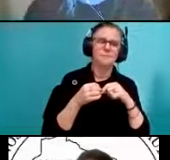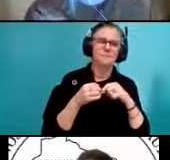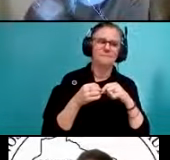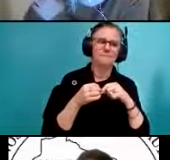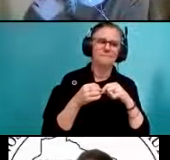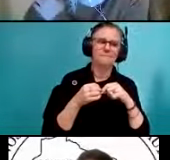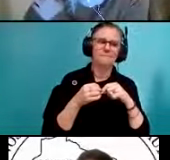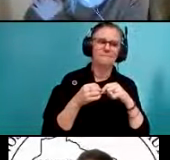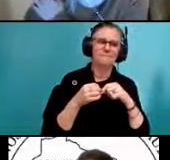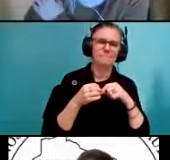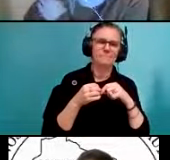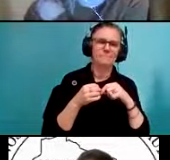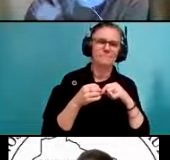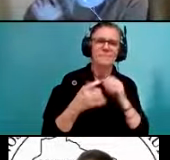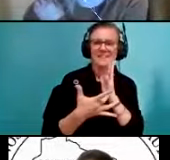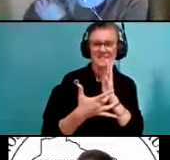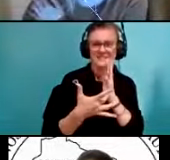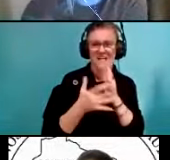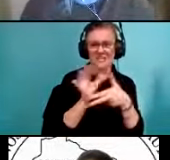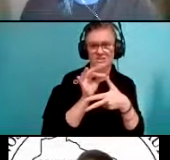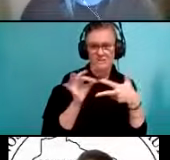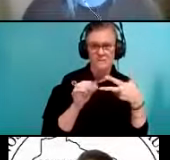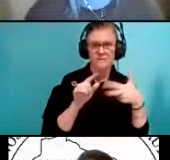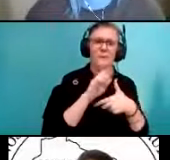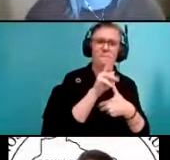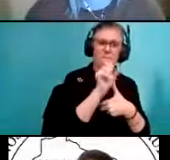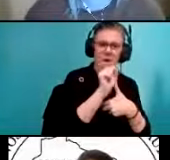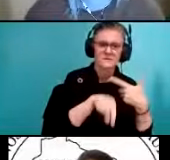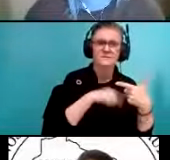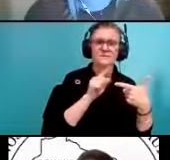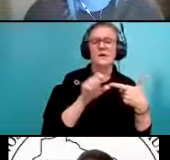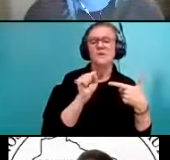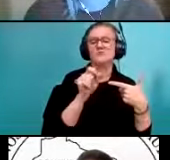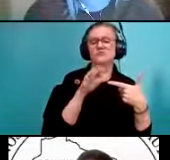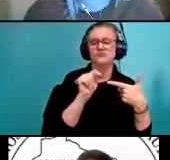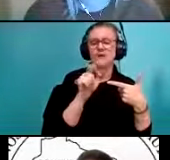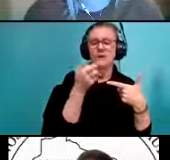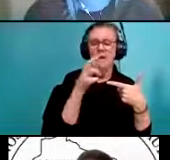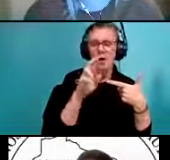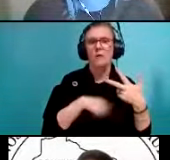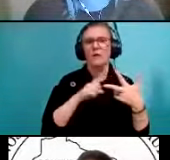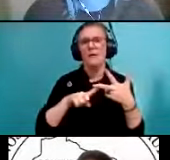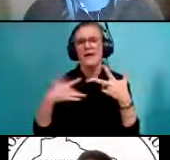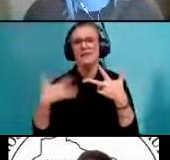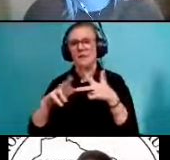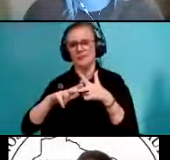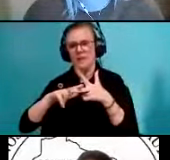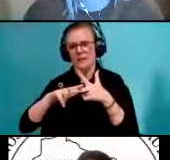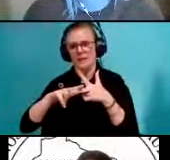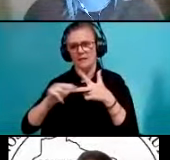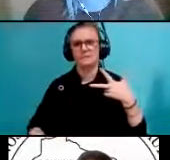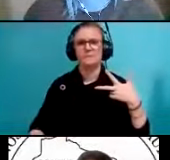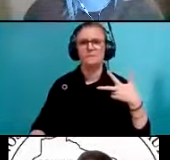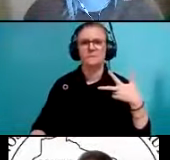where we're looking at the transit technologies, bus rapid transit, rapid streetcar, and light rail transit. And